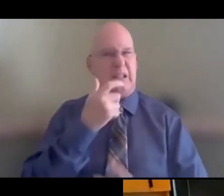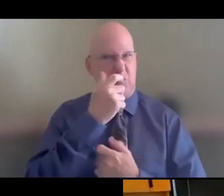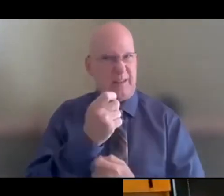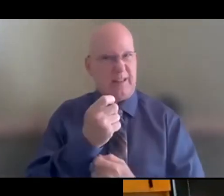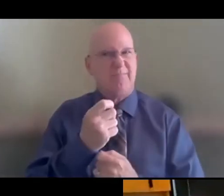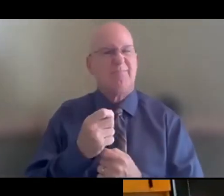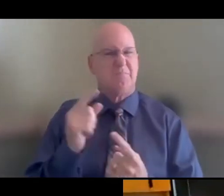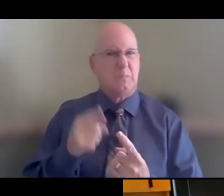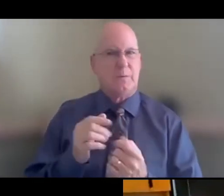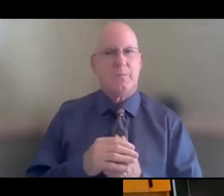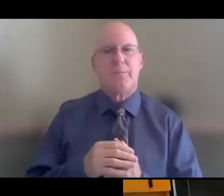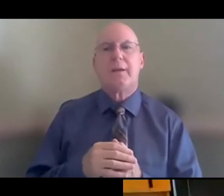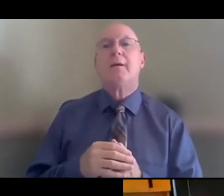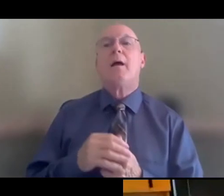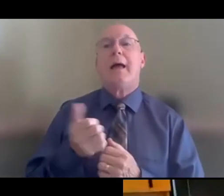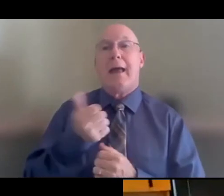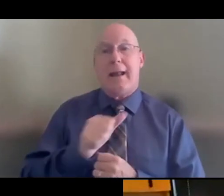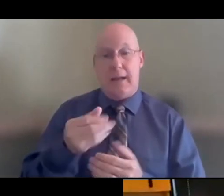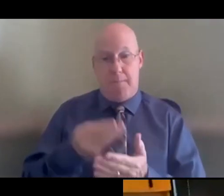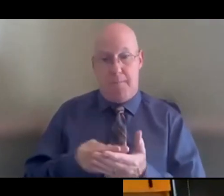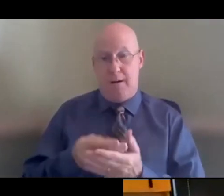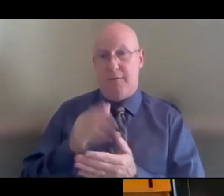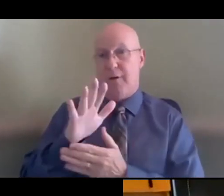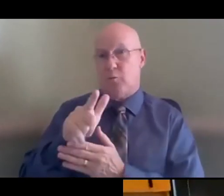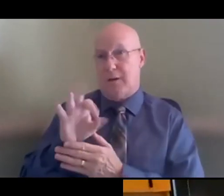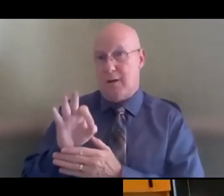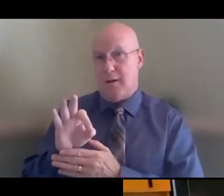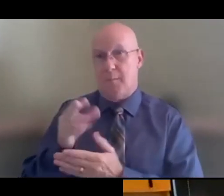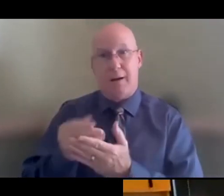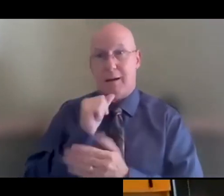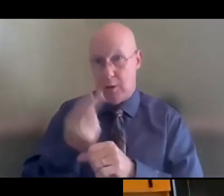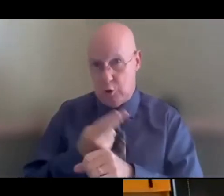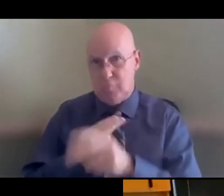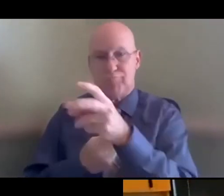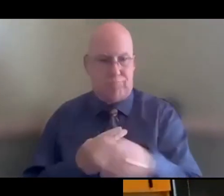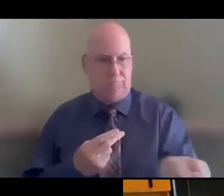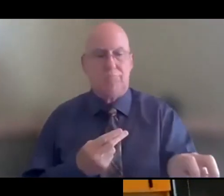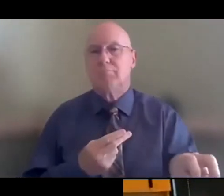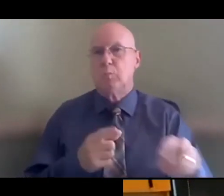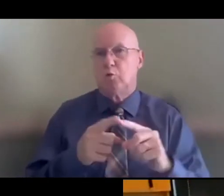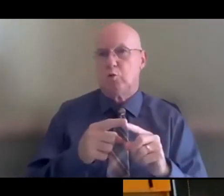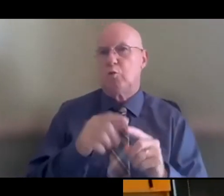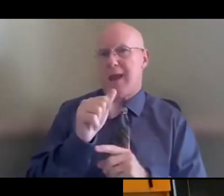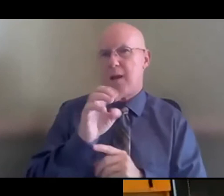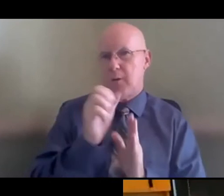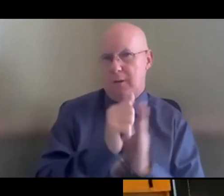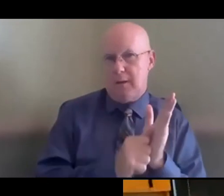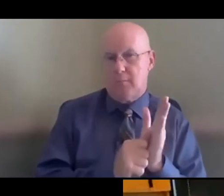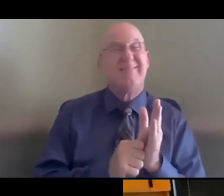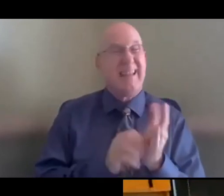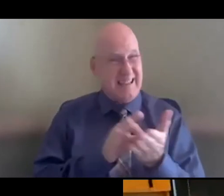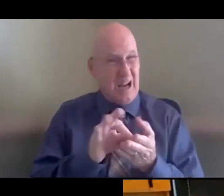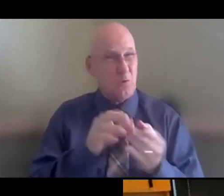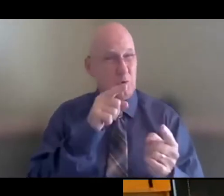unused 529 funds into an ABLE account. It does count towards that $15,000 contribution limit, but